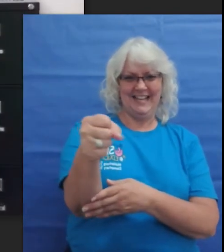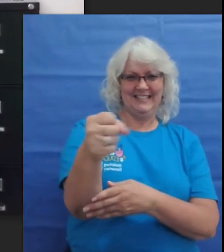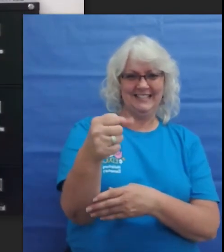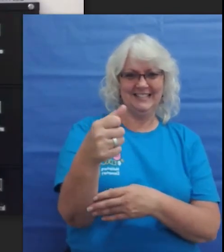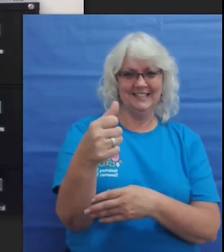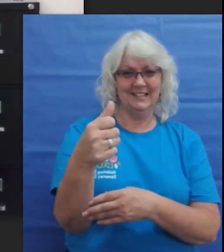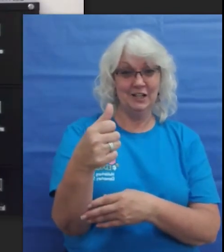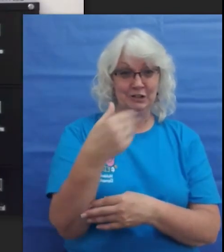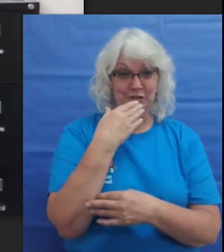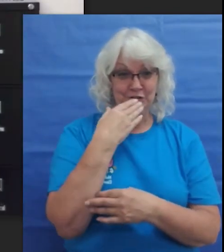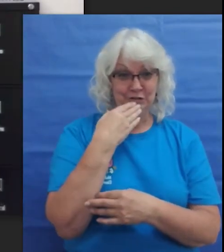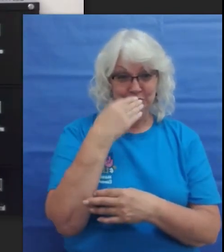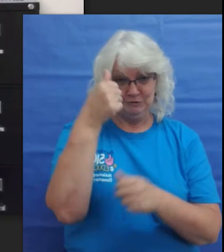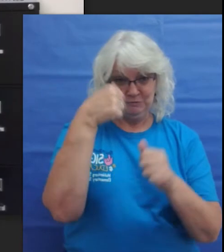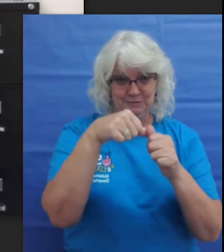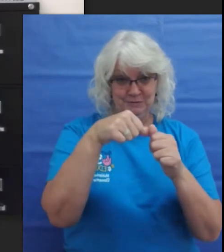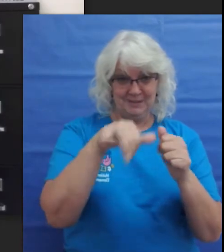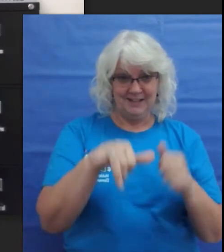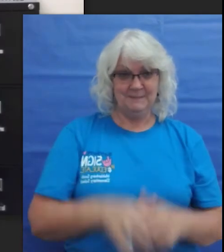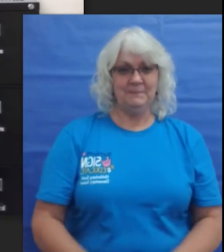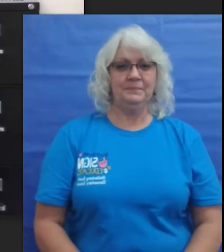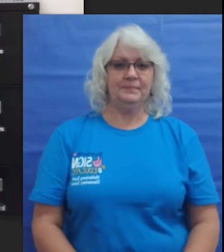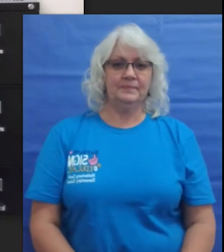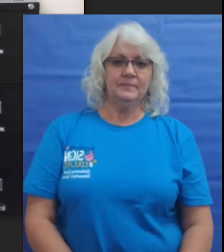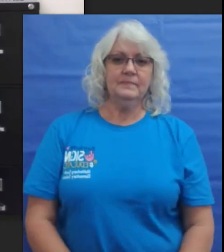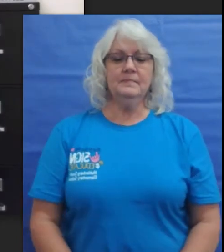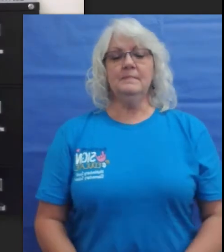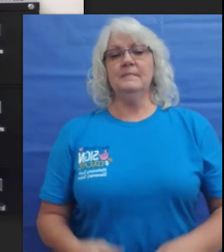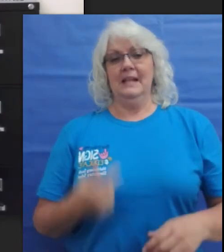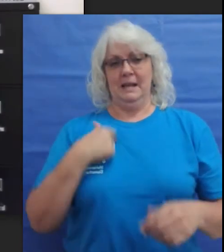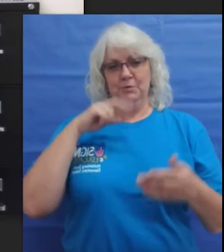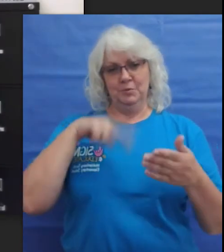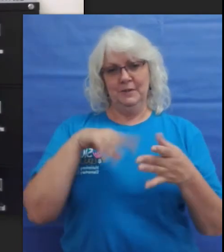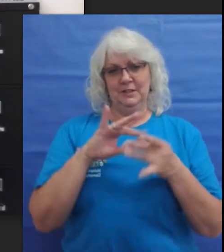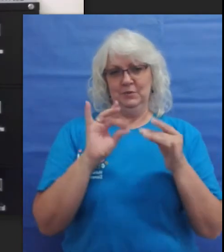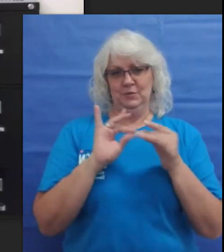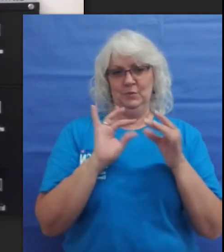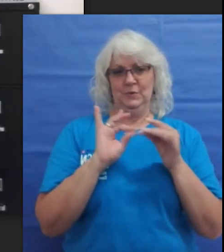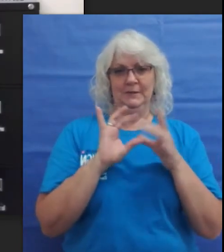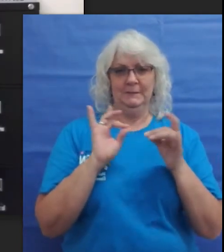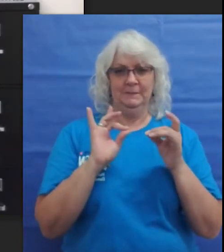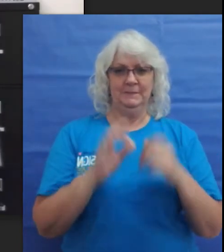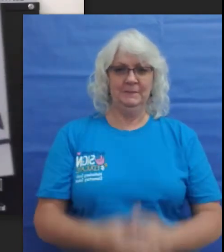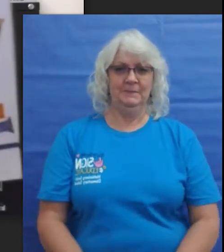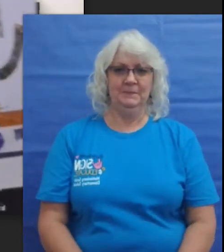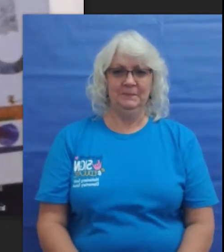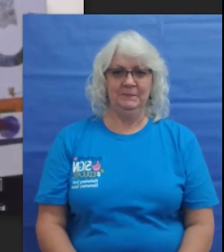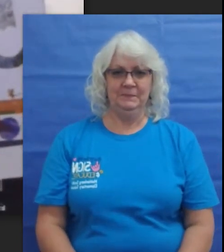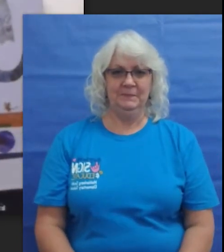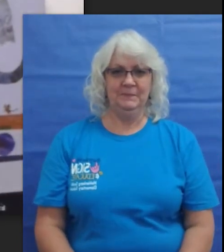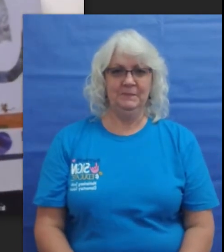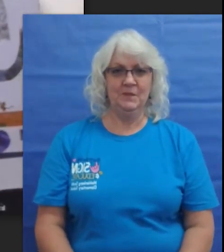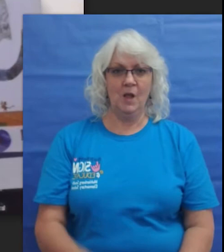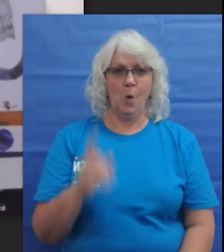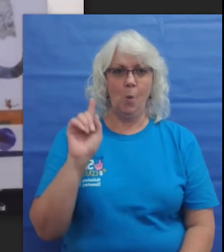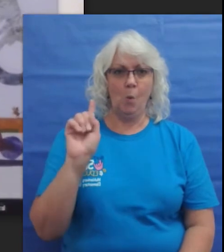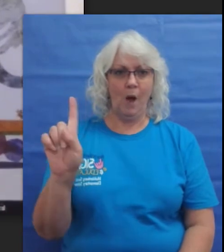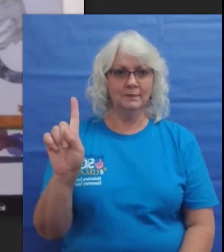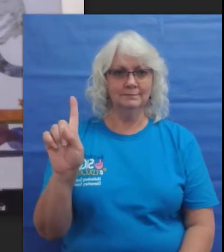if you remembered. Okay. So we're going to read our story. Oh, look.